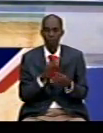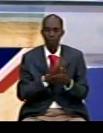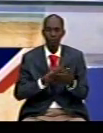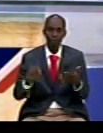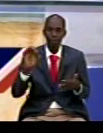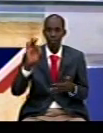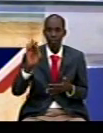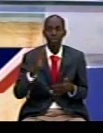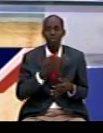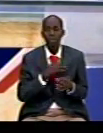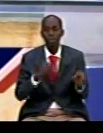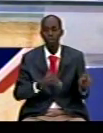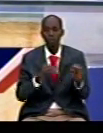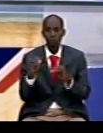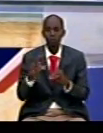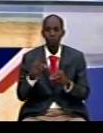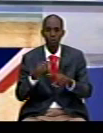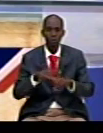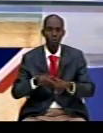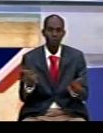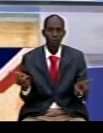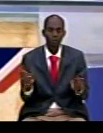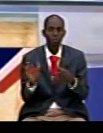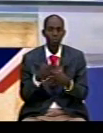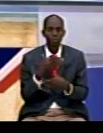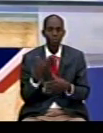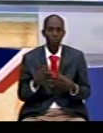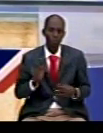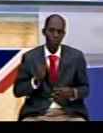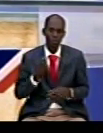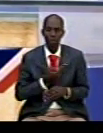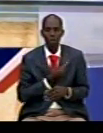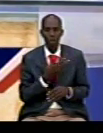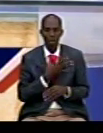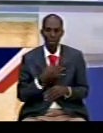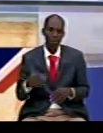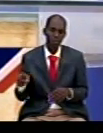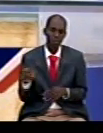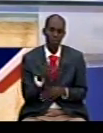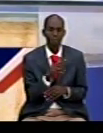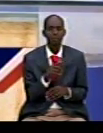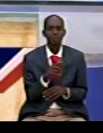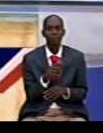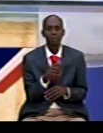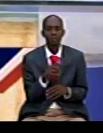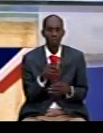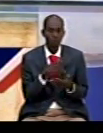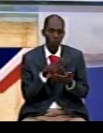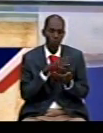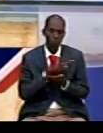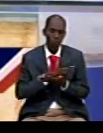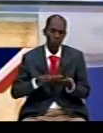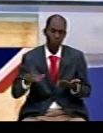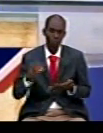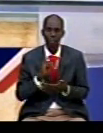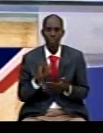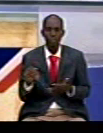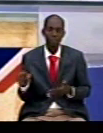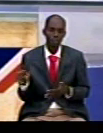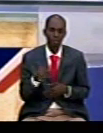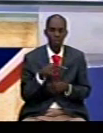9, and put no difference between us and them, purifying